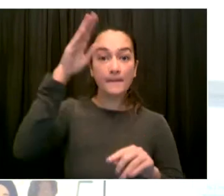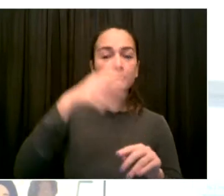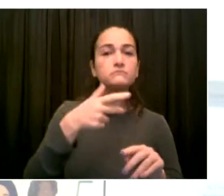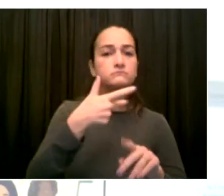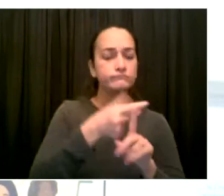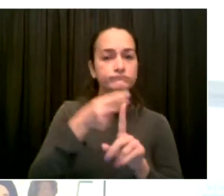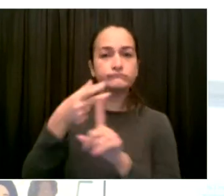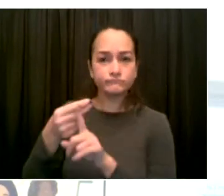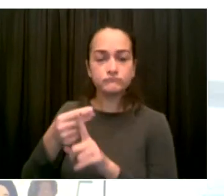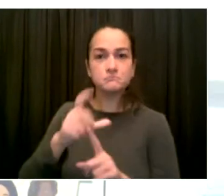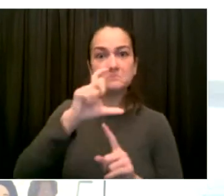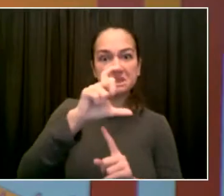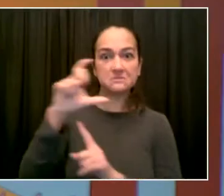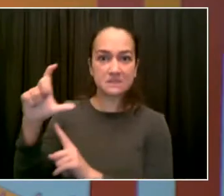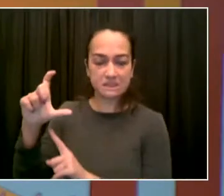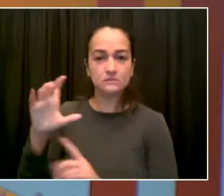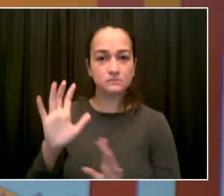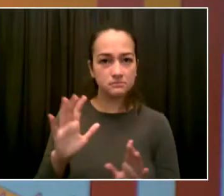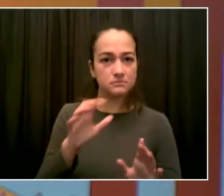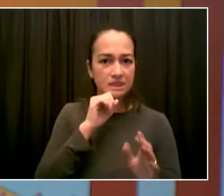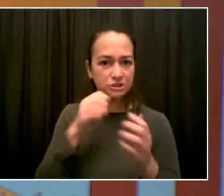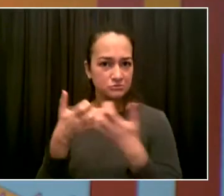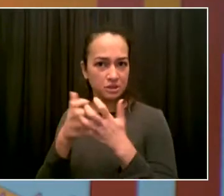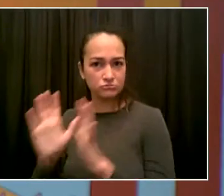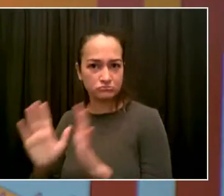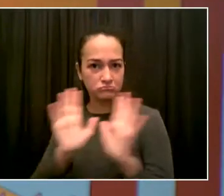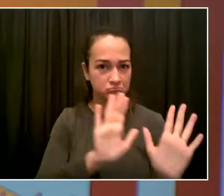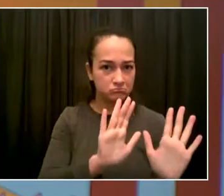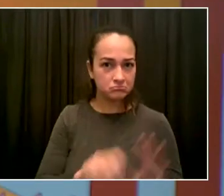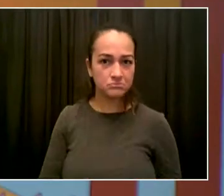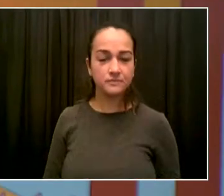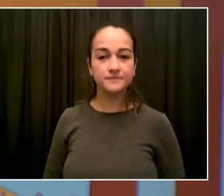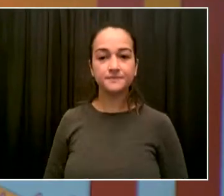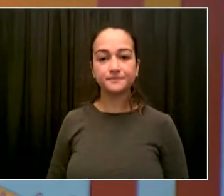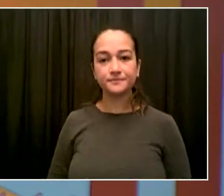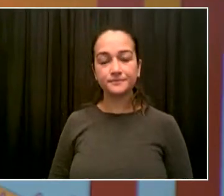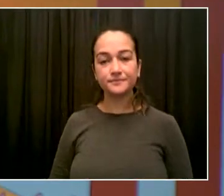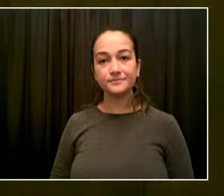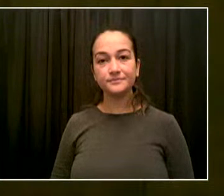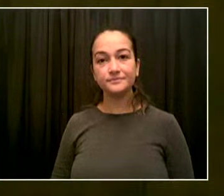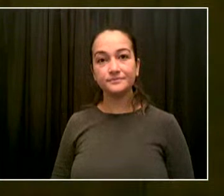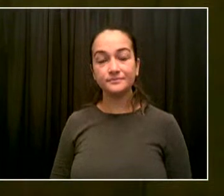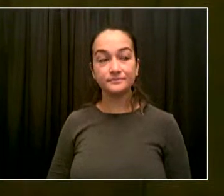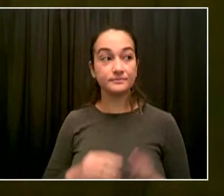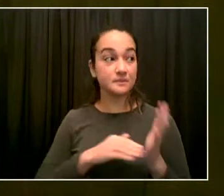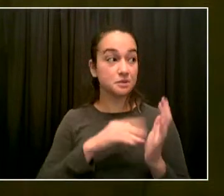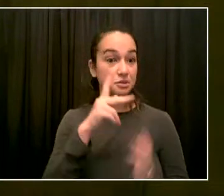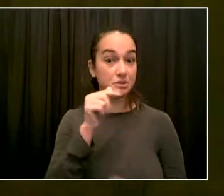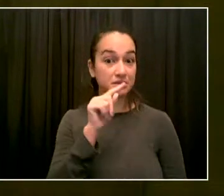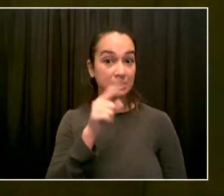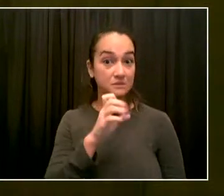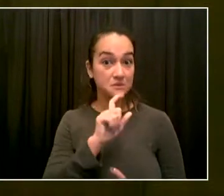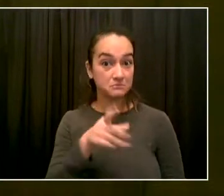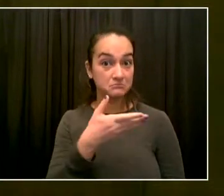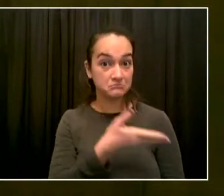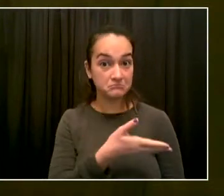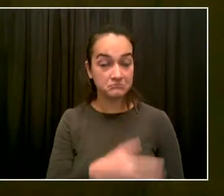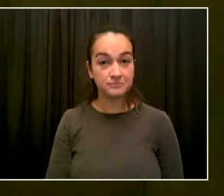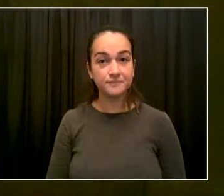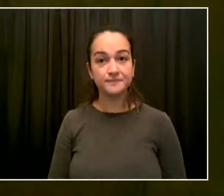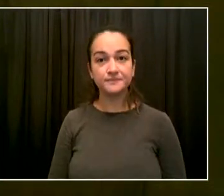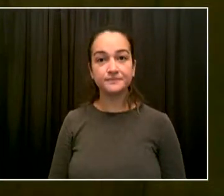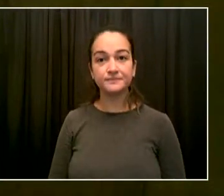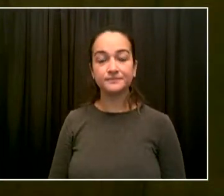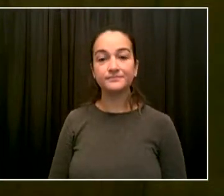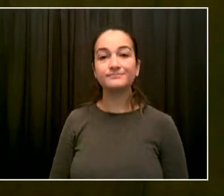you. Dr. Katz, you want to add? I would add that remember that the vaccine itself has